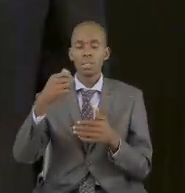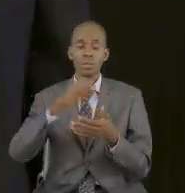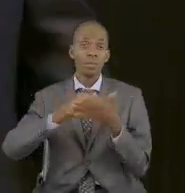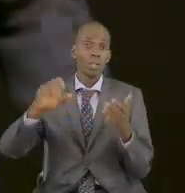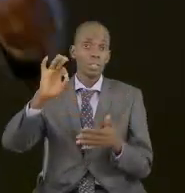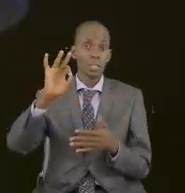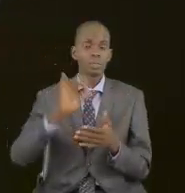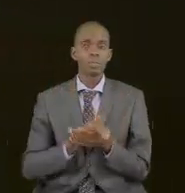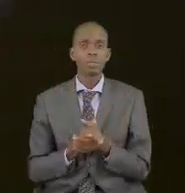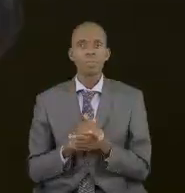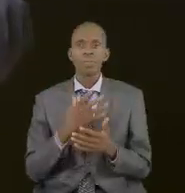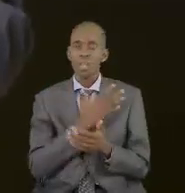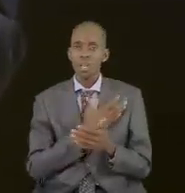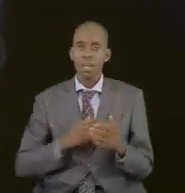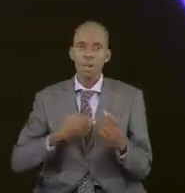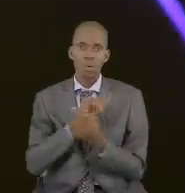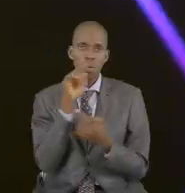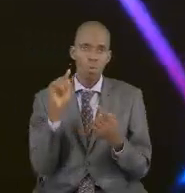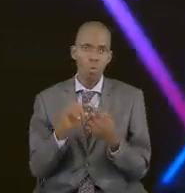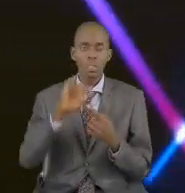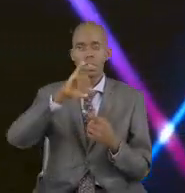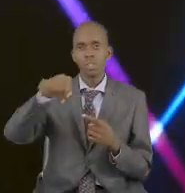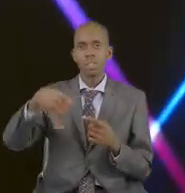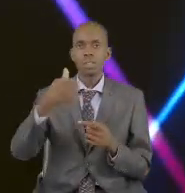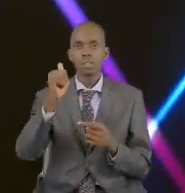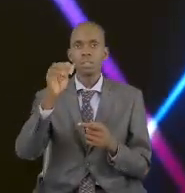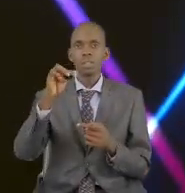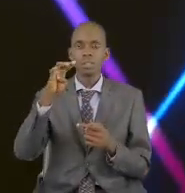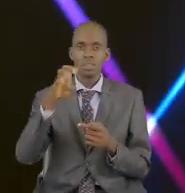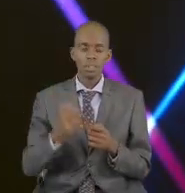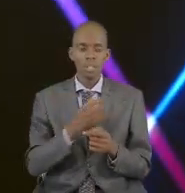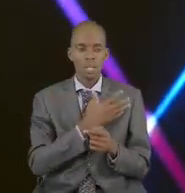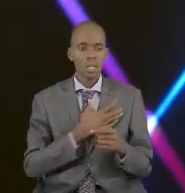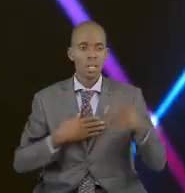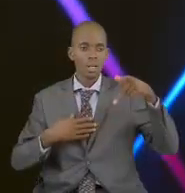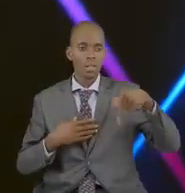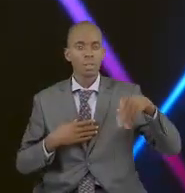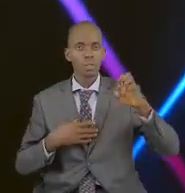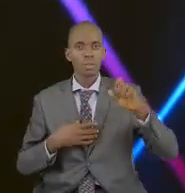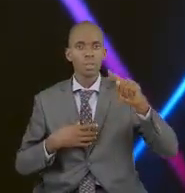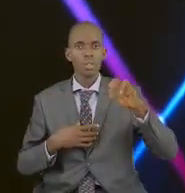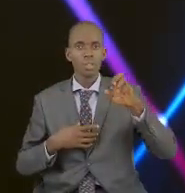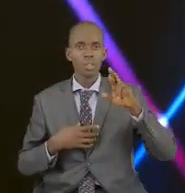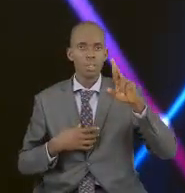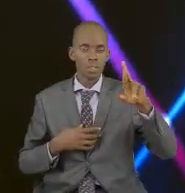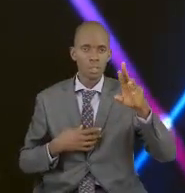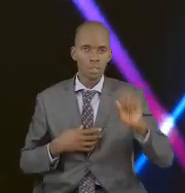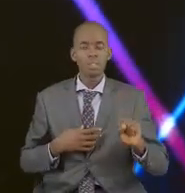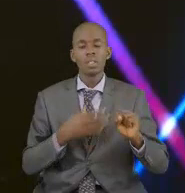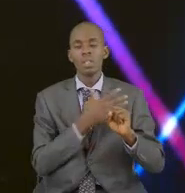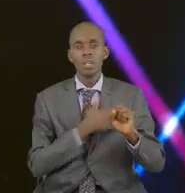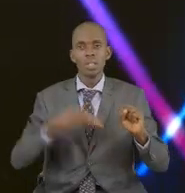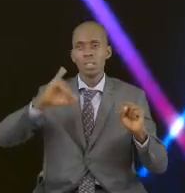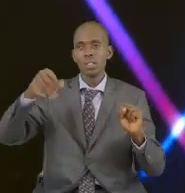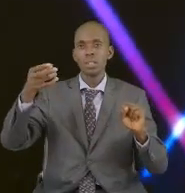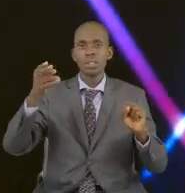verse 9, and when James and Peter, Cephas, and John, who